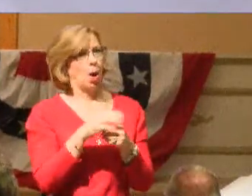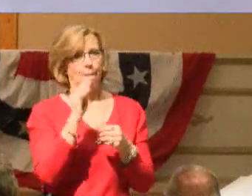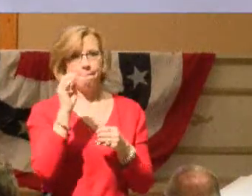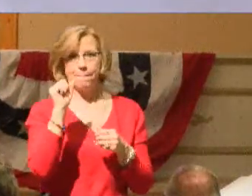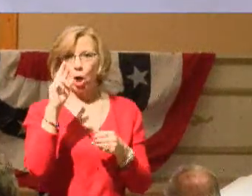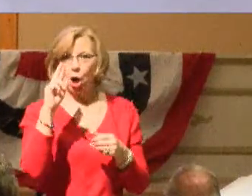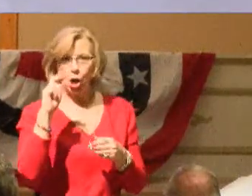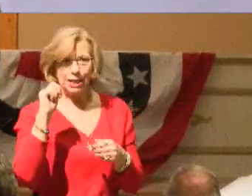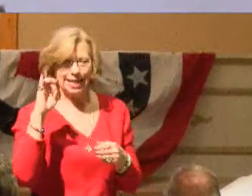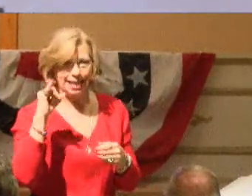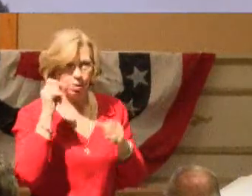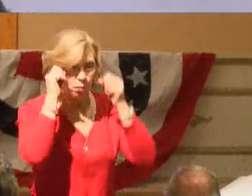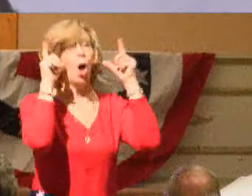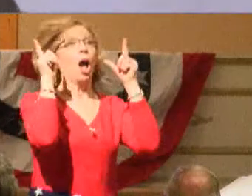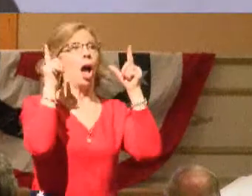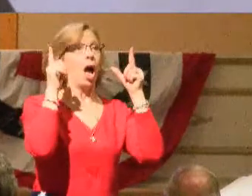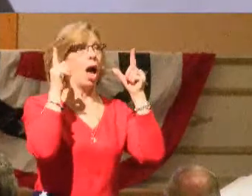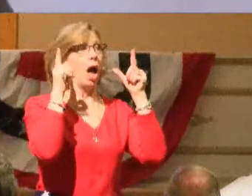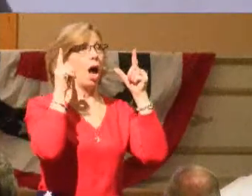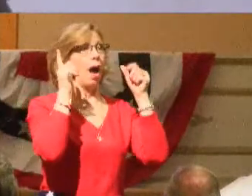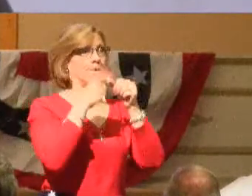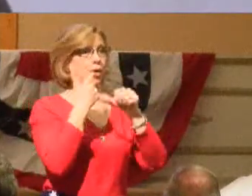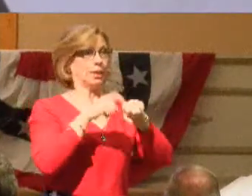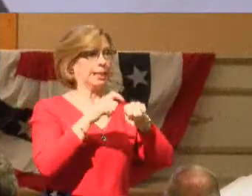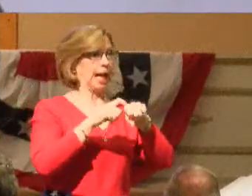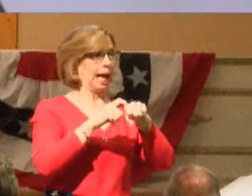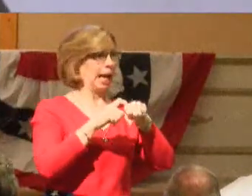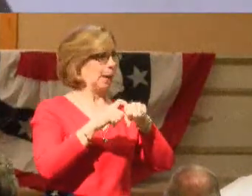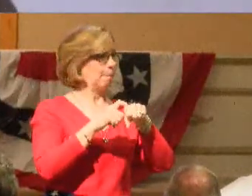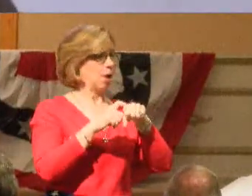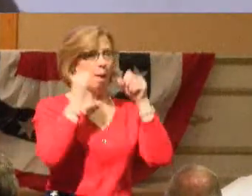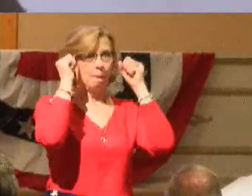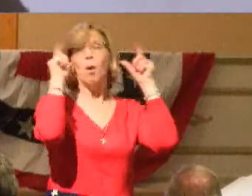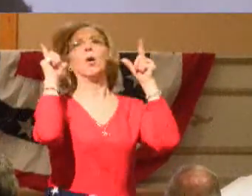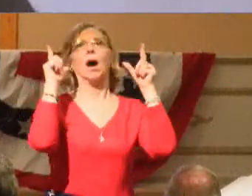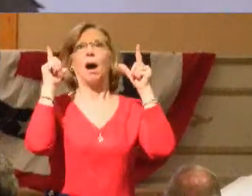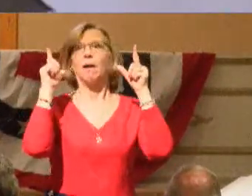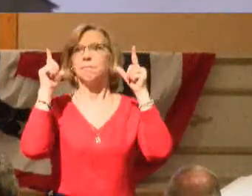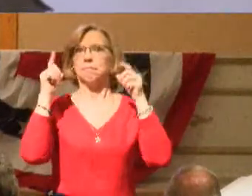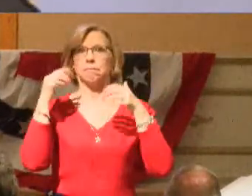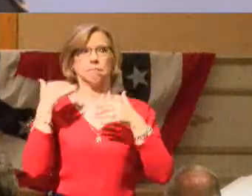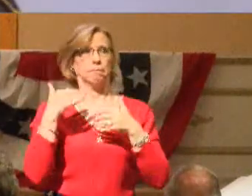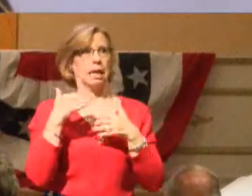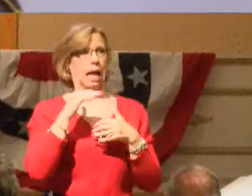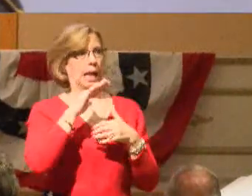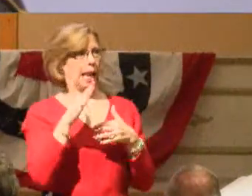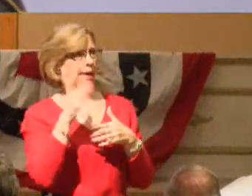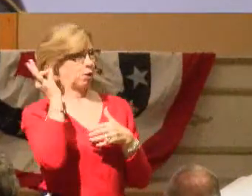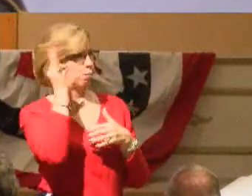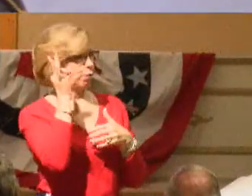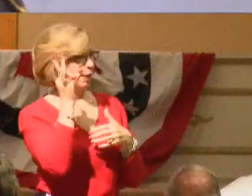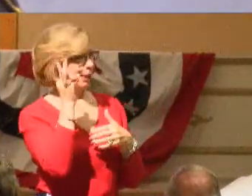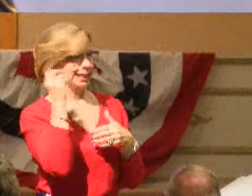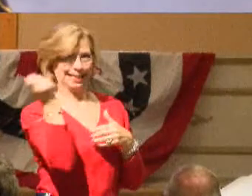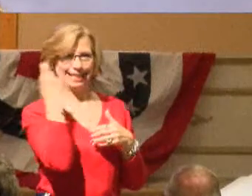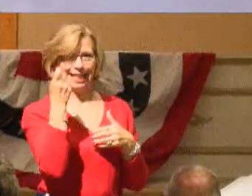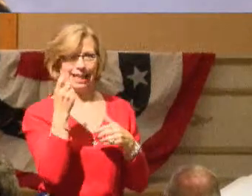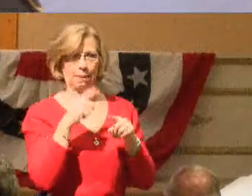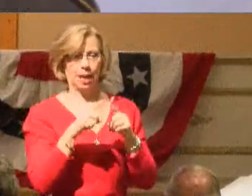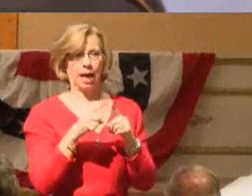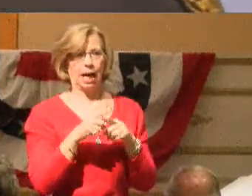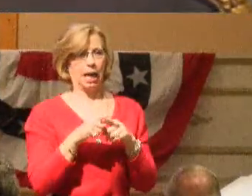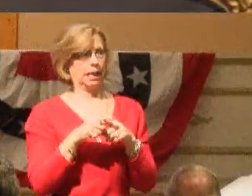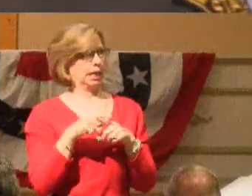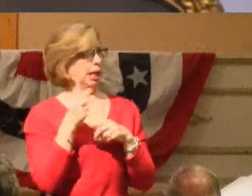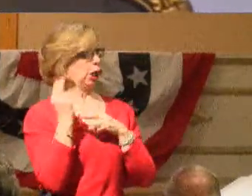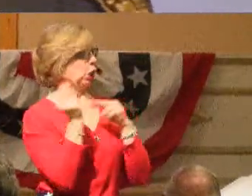up. For the first time of the sermon, Barney woke up. He never preached anything on sin, but as he was leaving, he looked at the